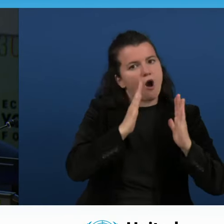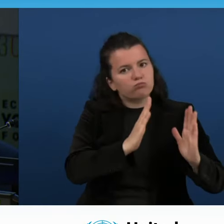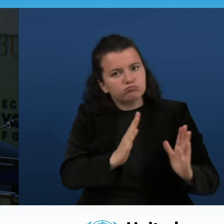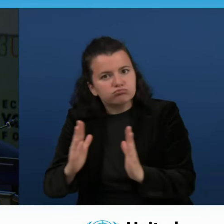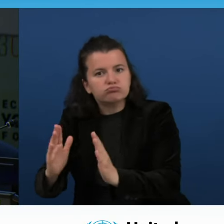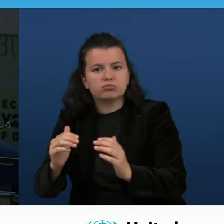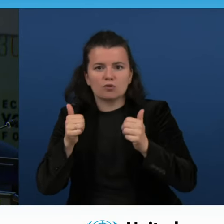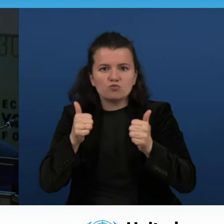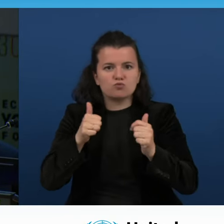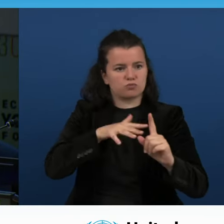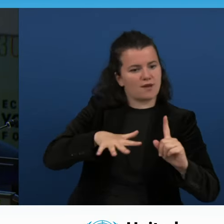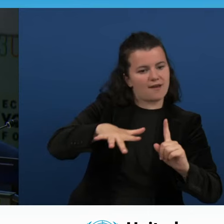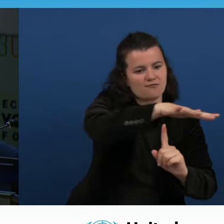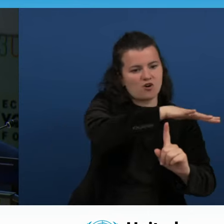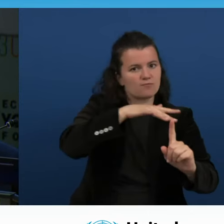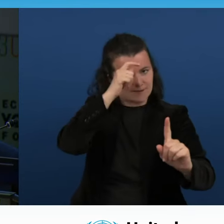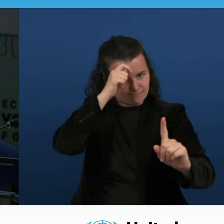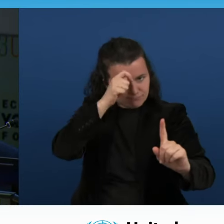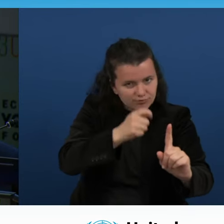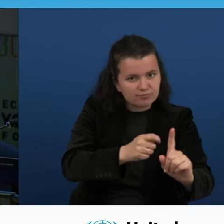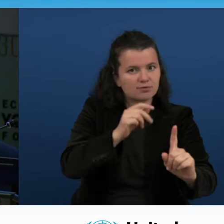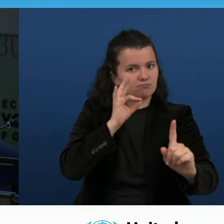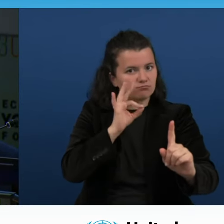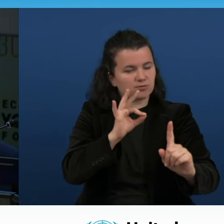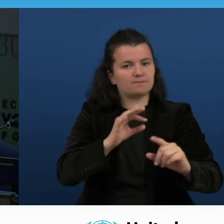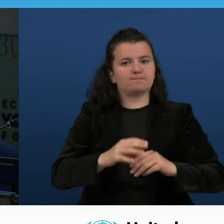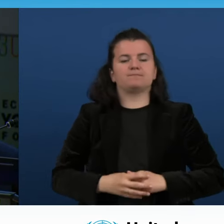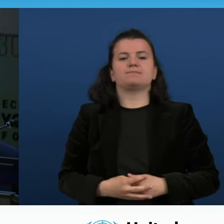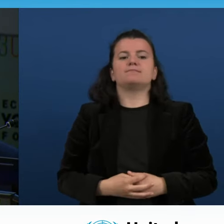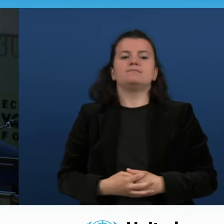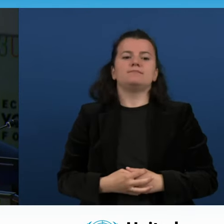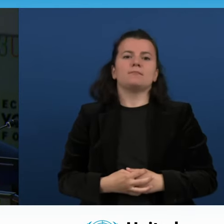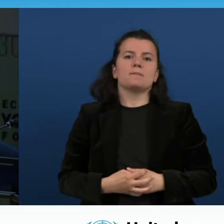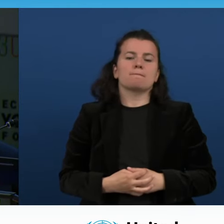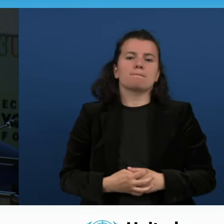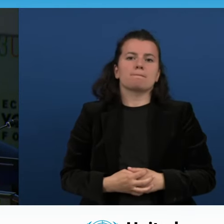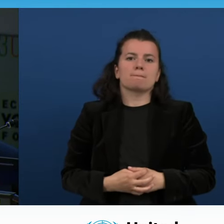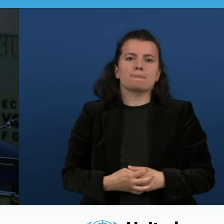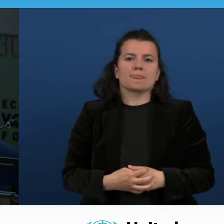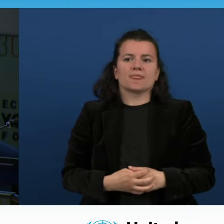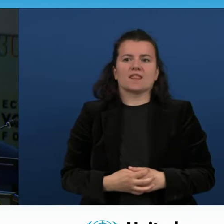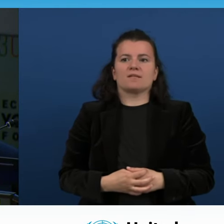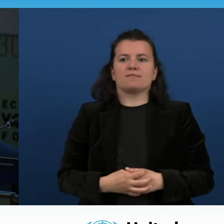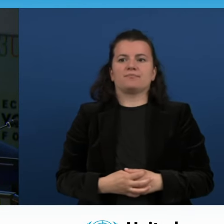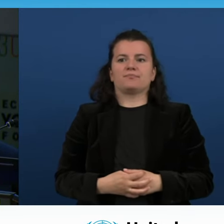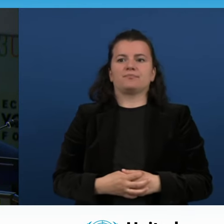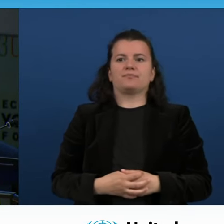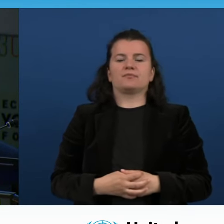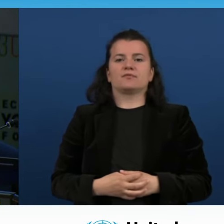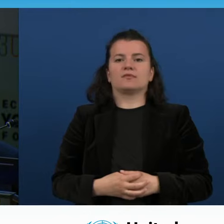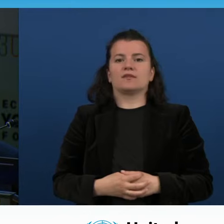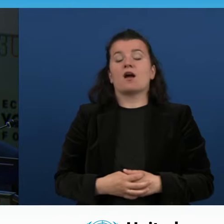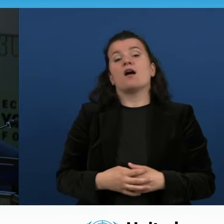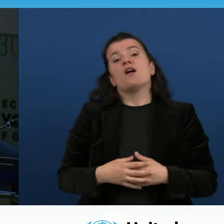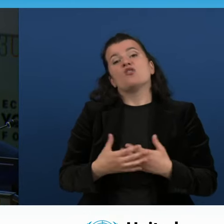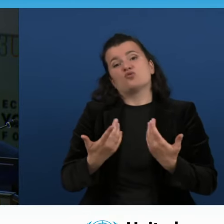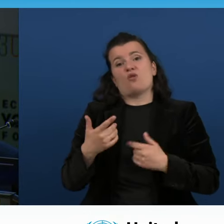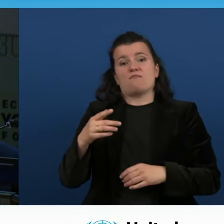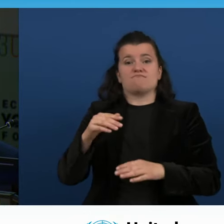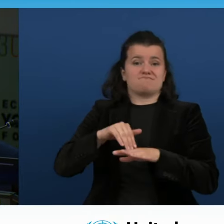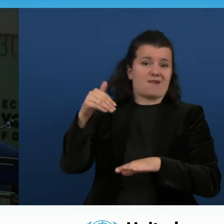environments. In addition to this, we require increased international cooperation